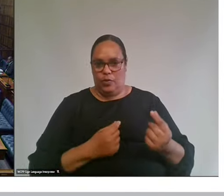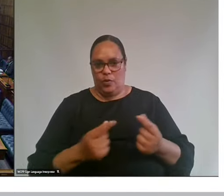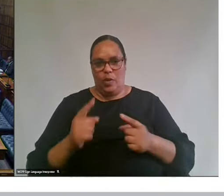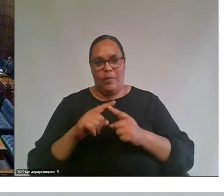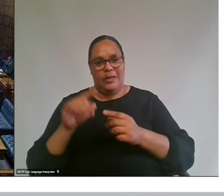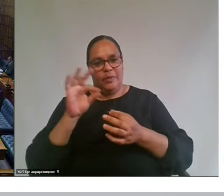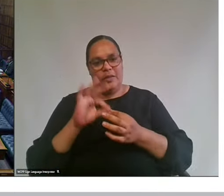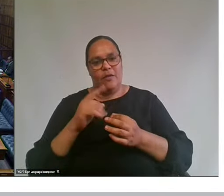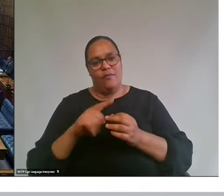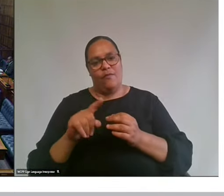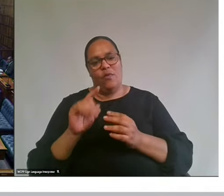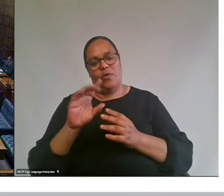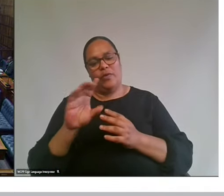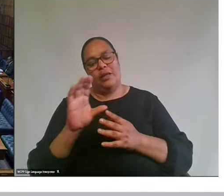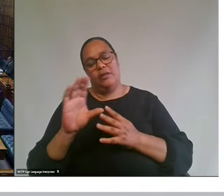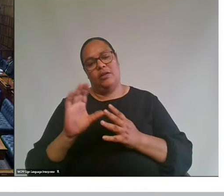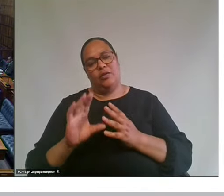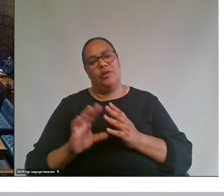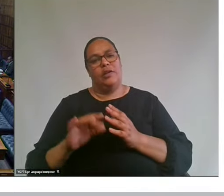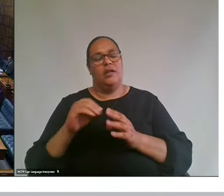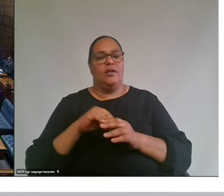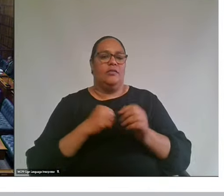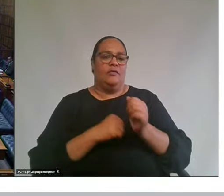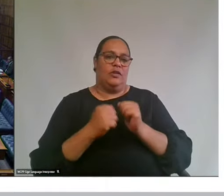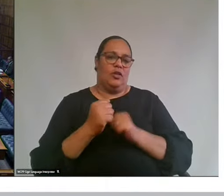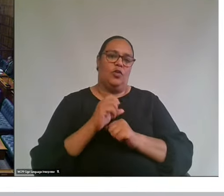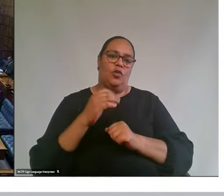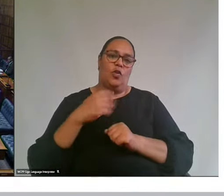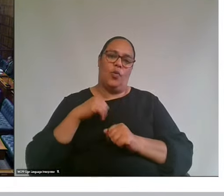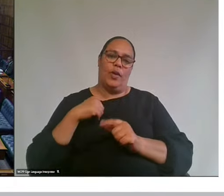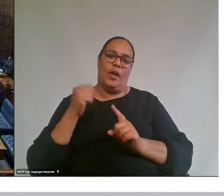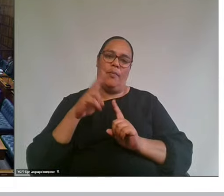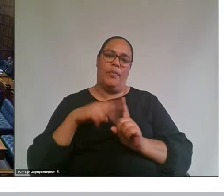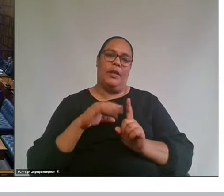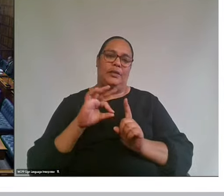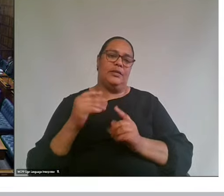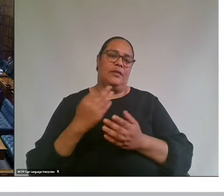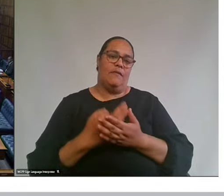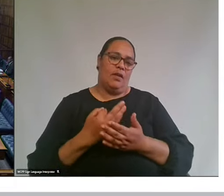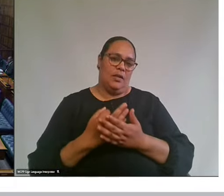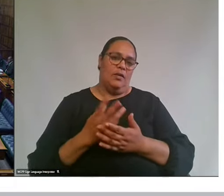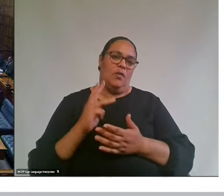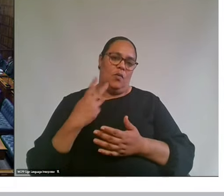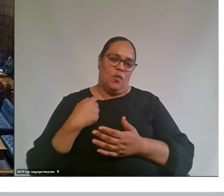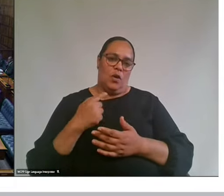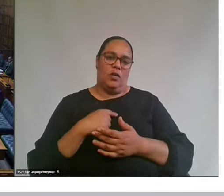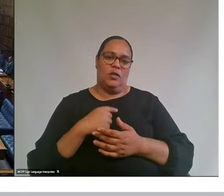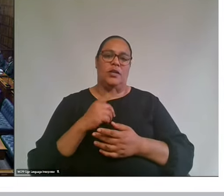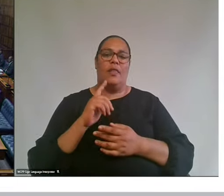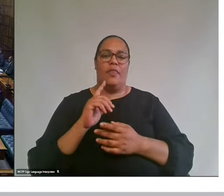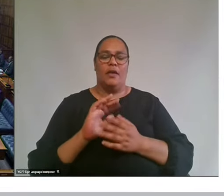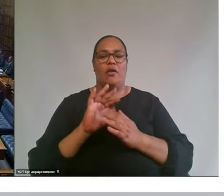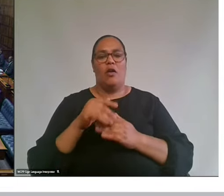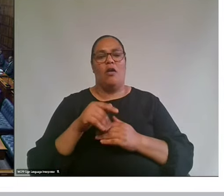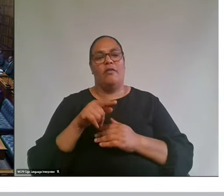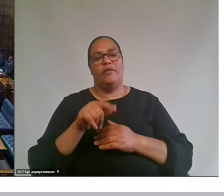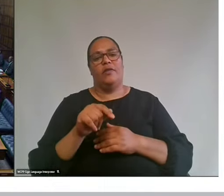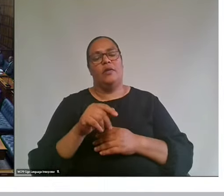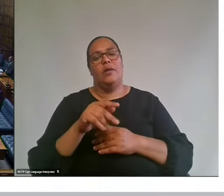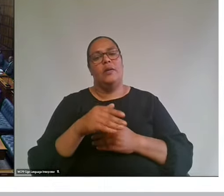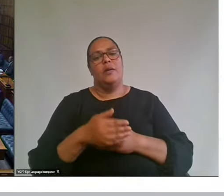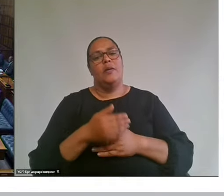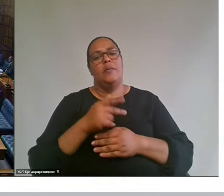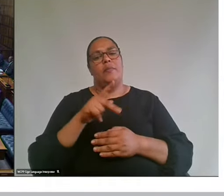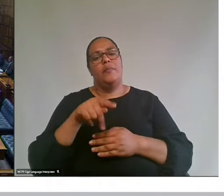specifically for catalytic infrastructure projects and so we applied to that fund um to then take the pref feasibility study to